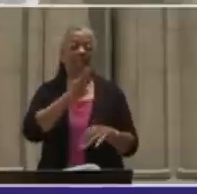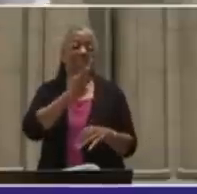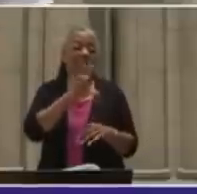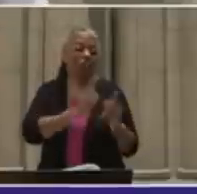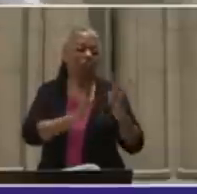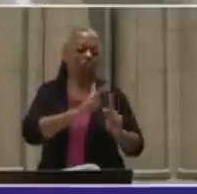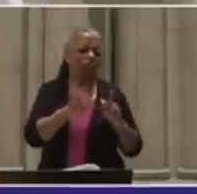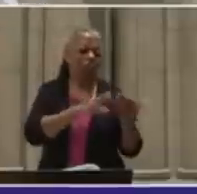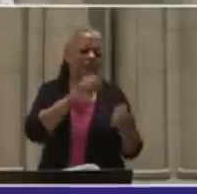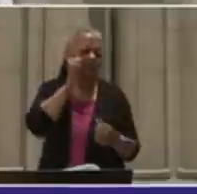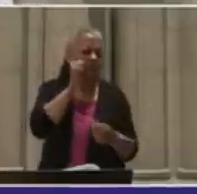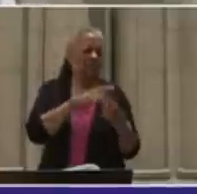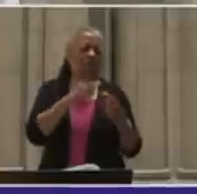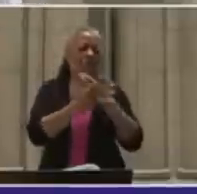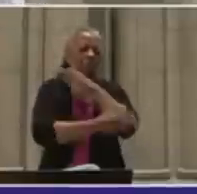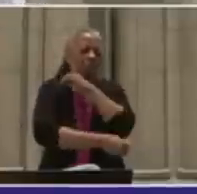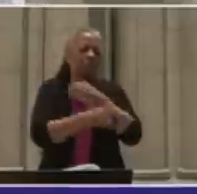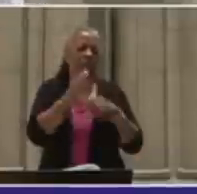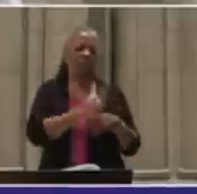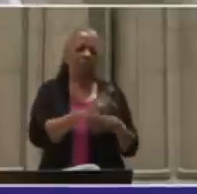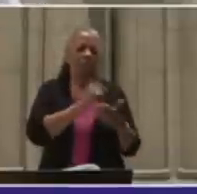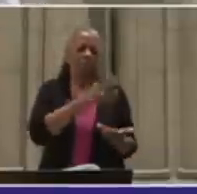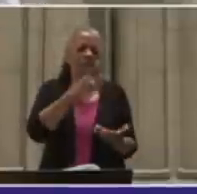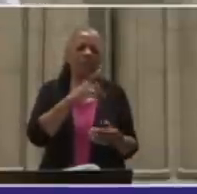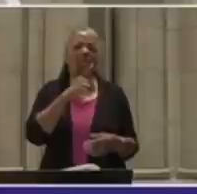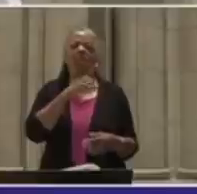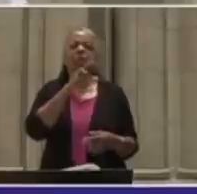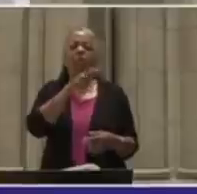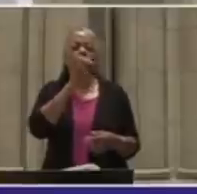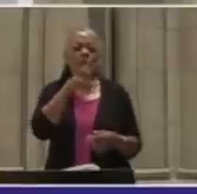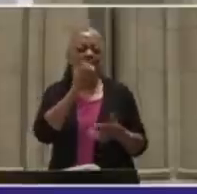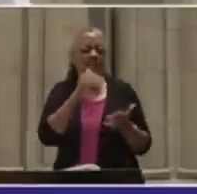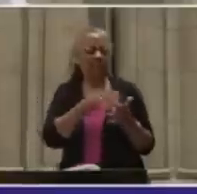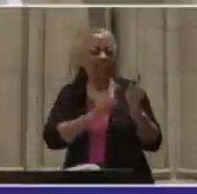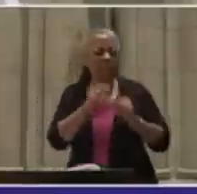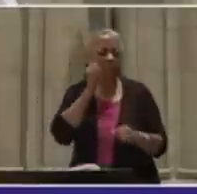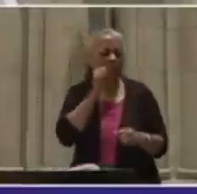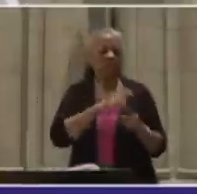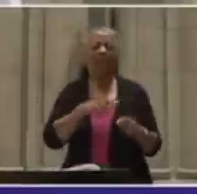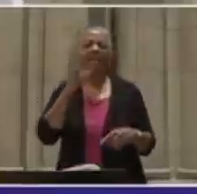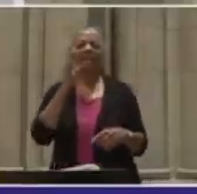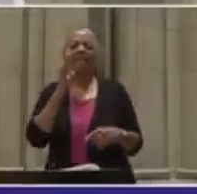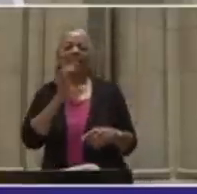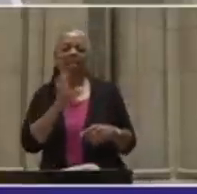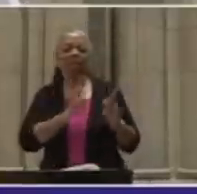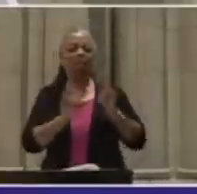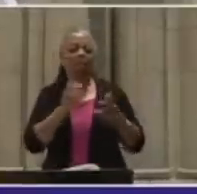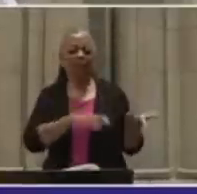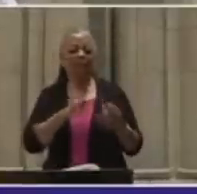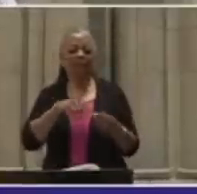from poverty and low wealth, 250,000 people a year. 7 people died from vaping, and we had congressional